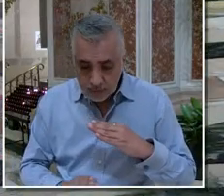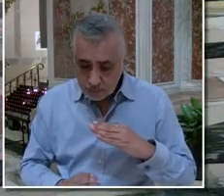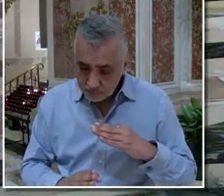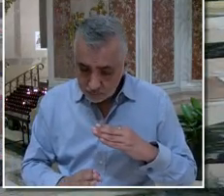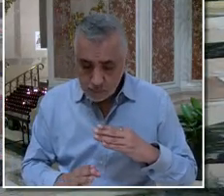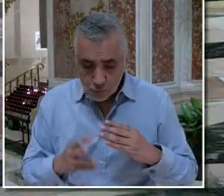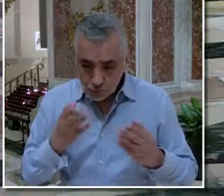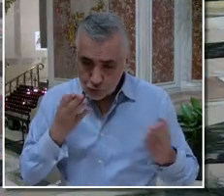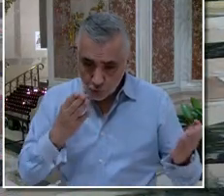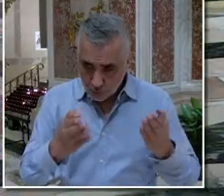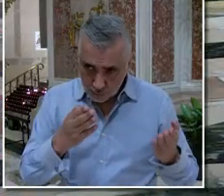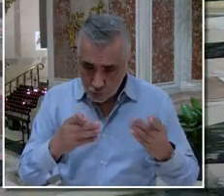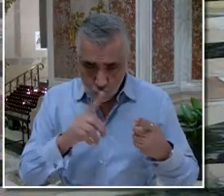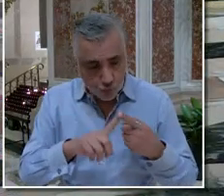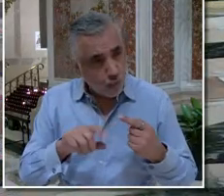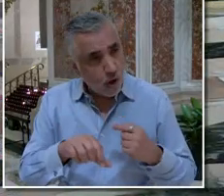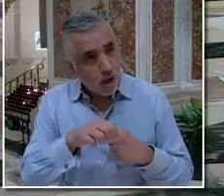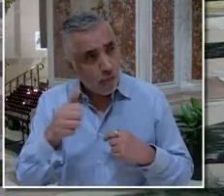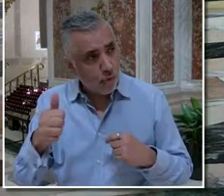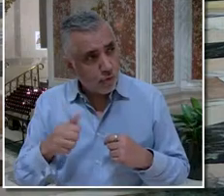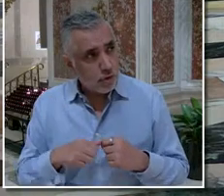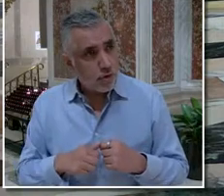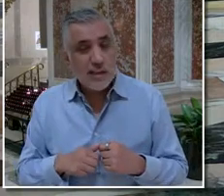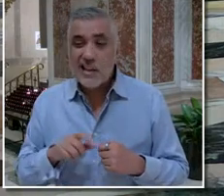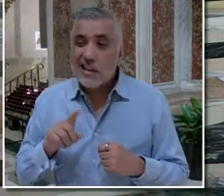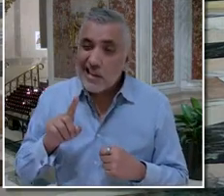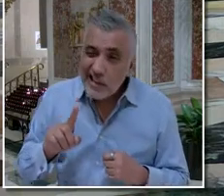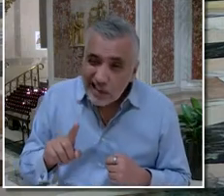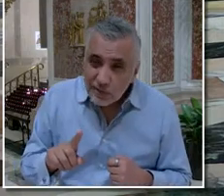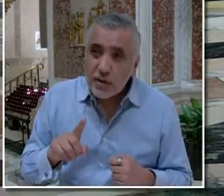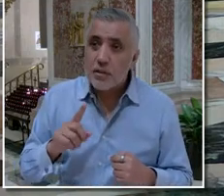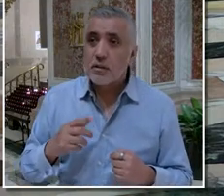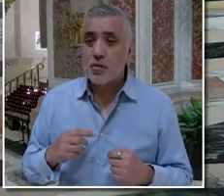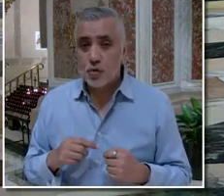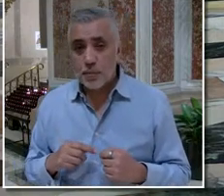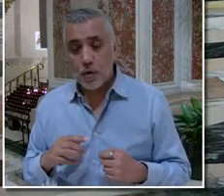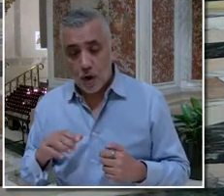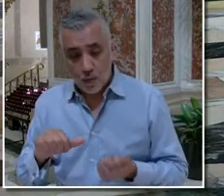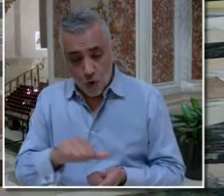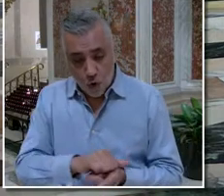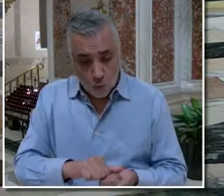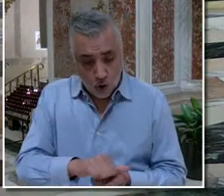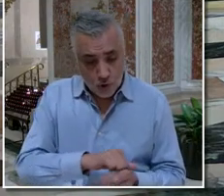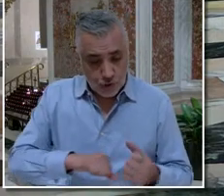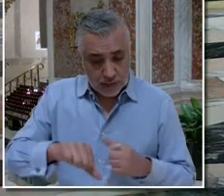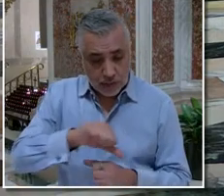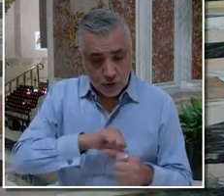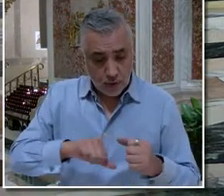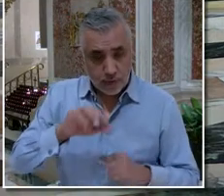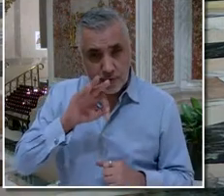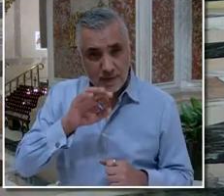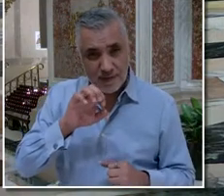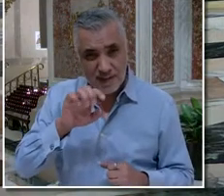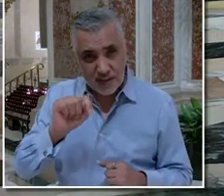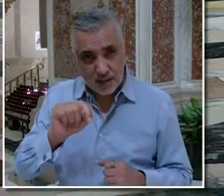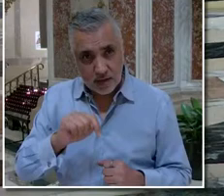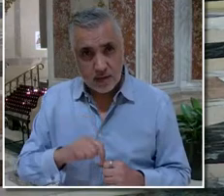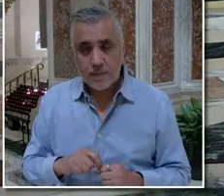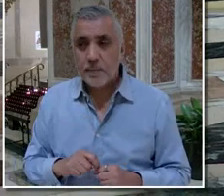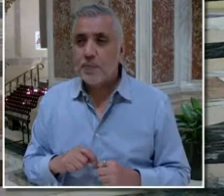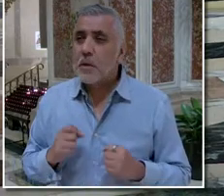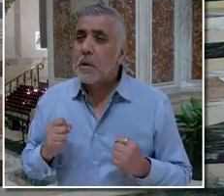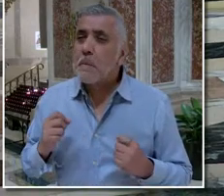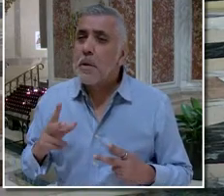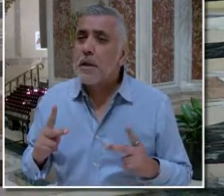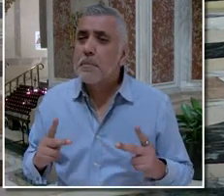self-effacing service to others, even to the point of washing each other's feet. Many